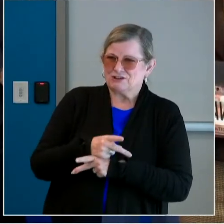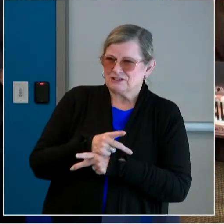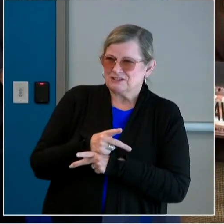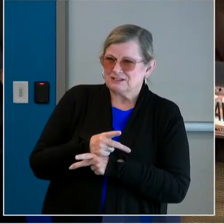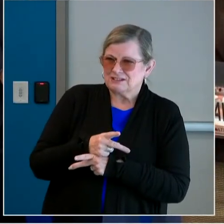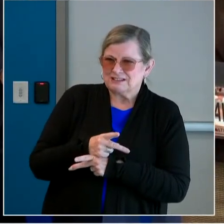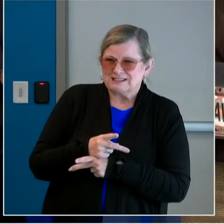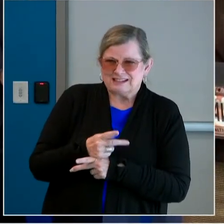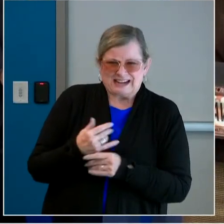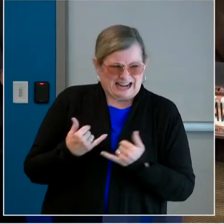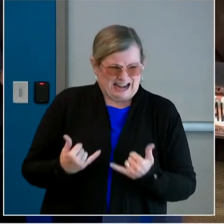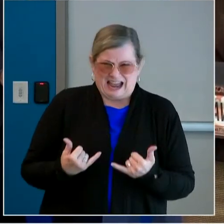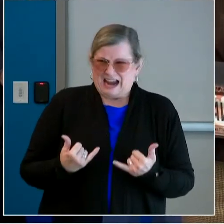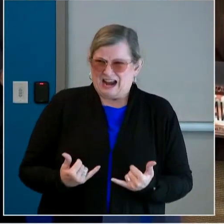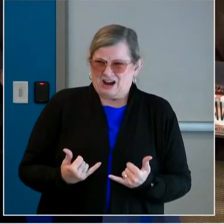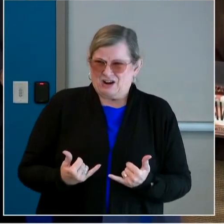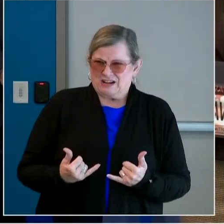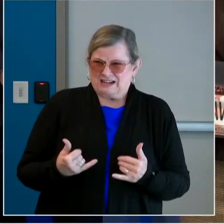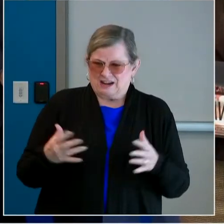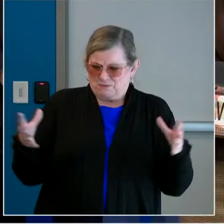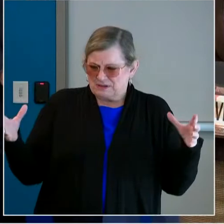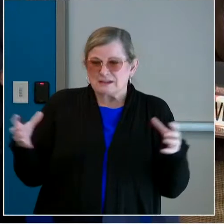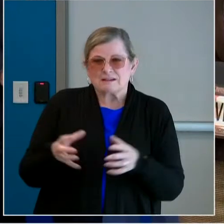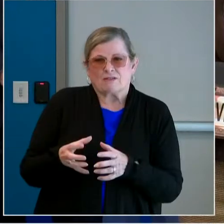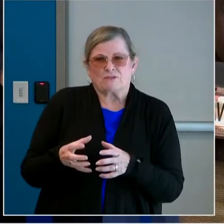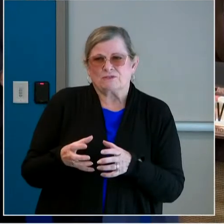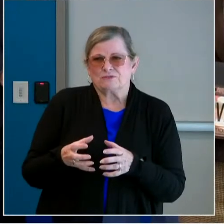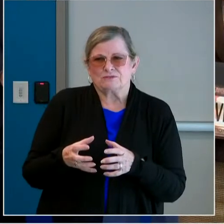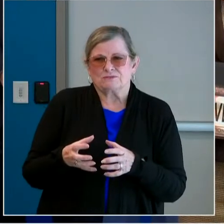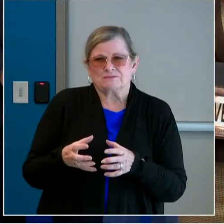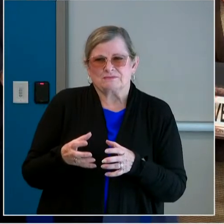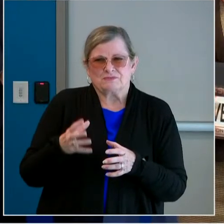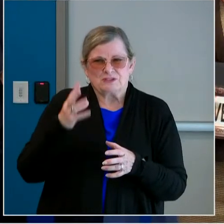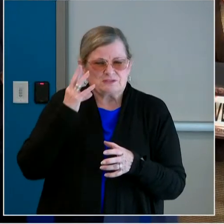now as we have the threat to undo all the work that we have done.